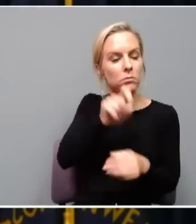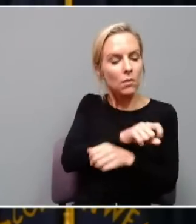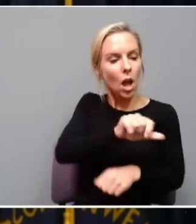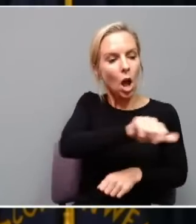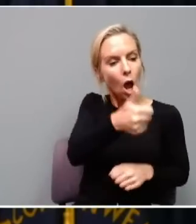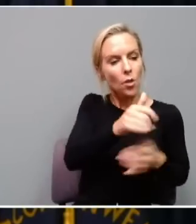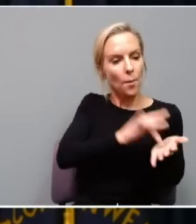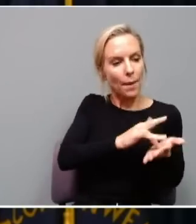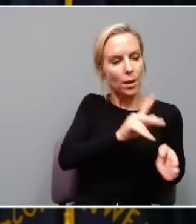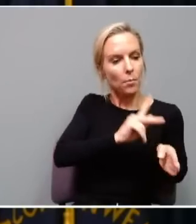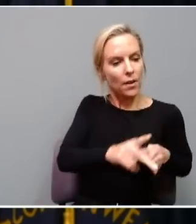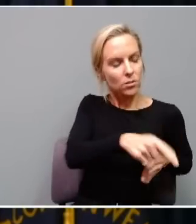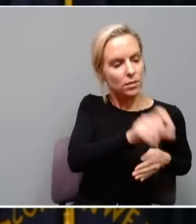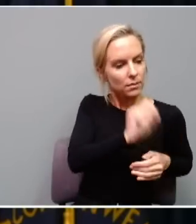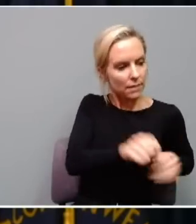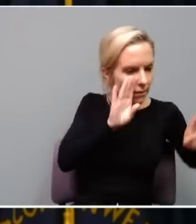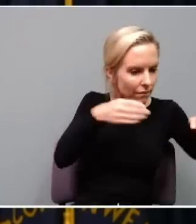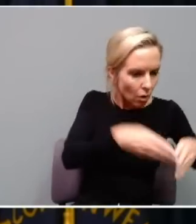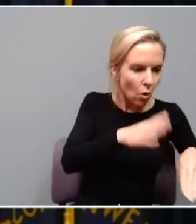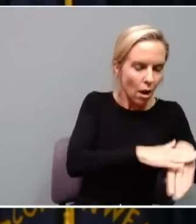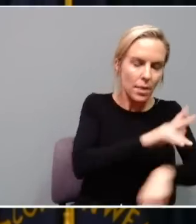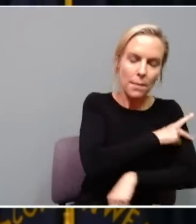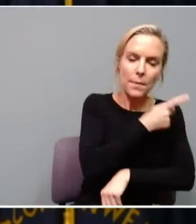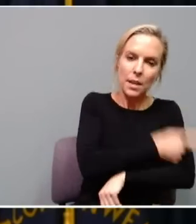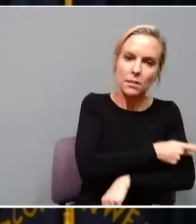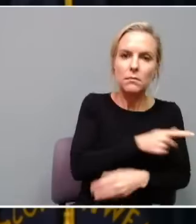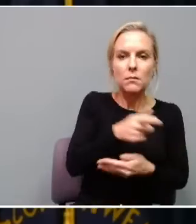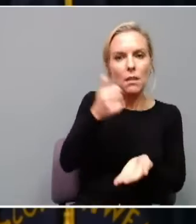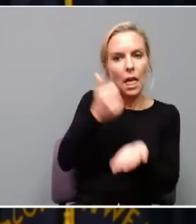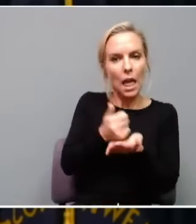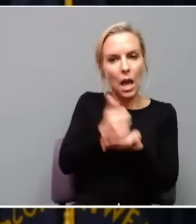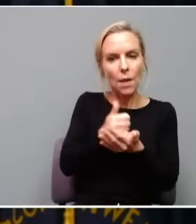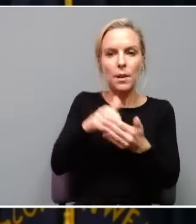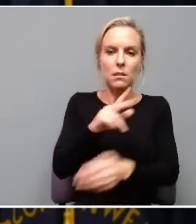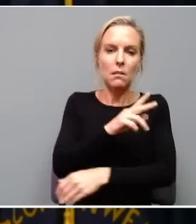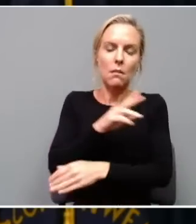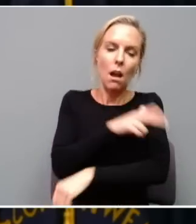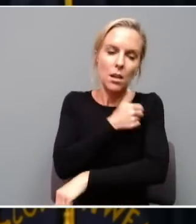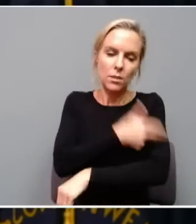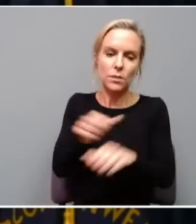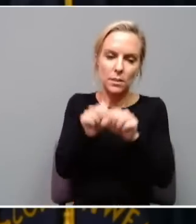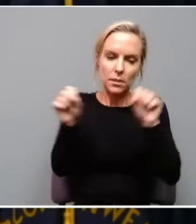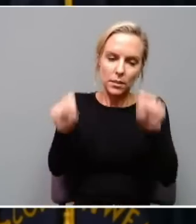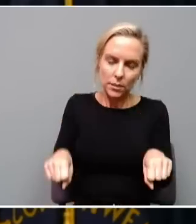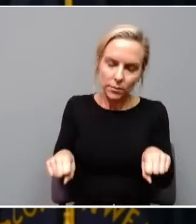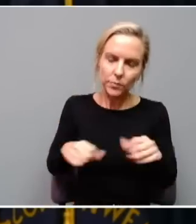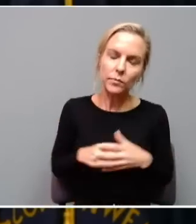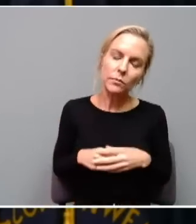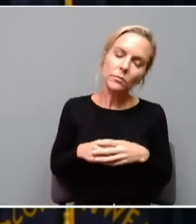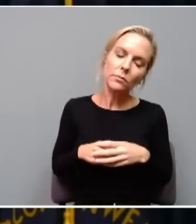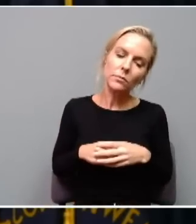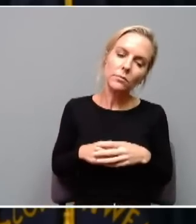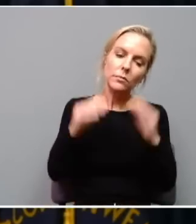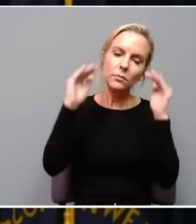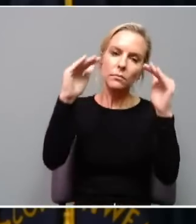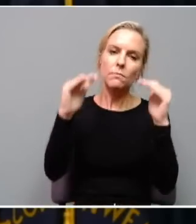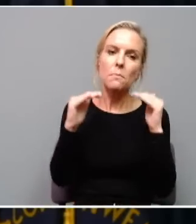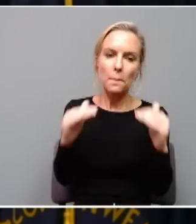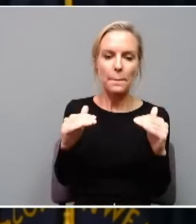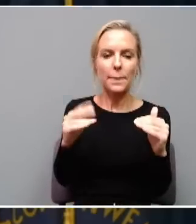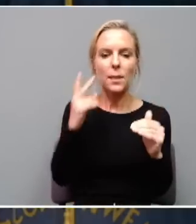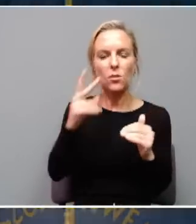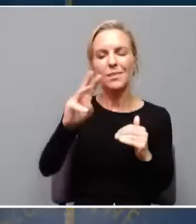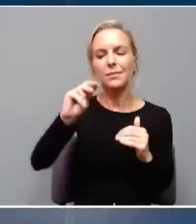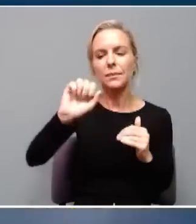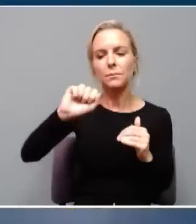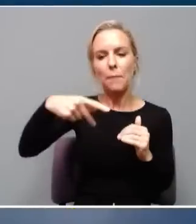emergency runs and or helping in our hospital systems. Let's look at our maps